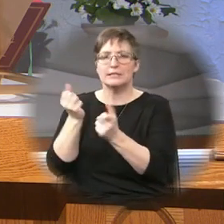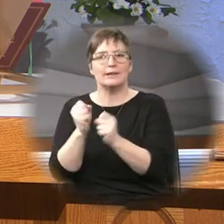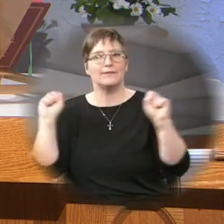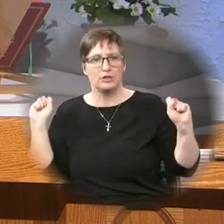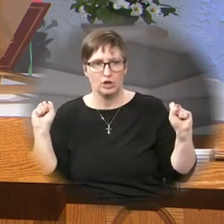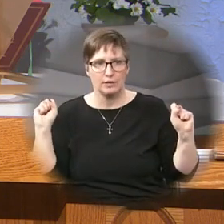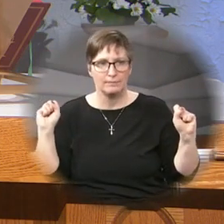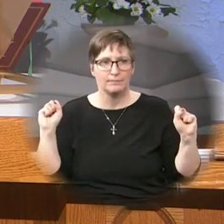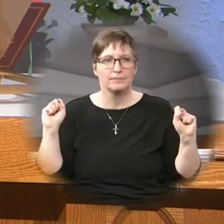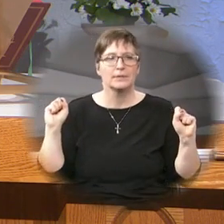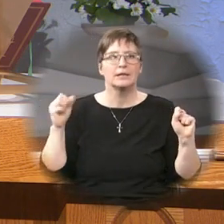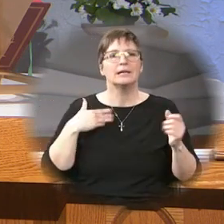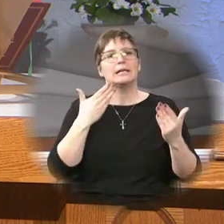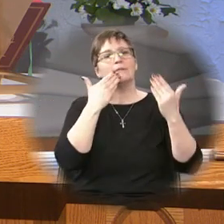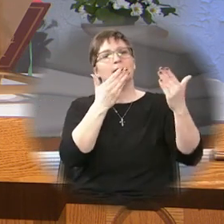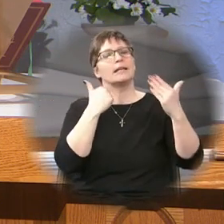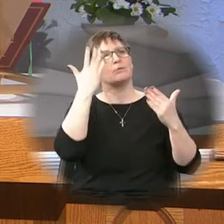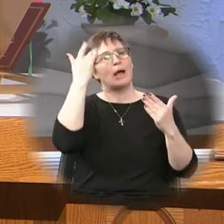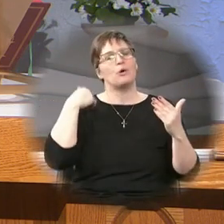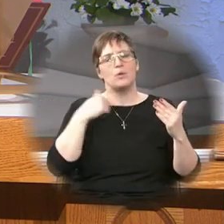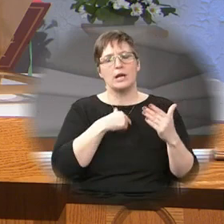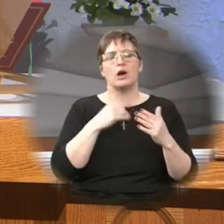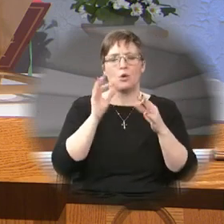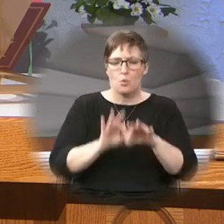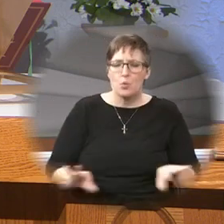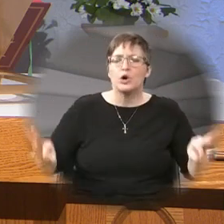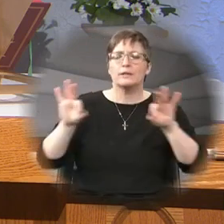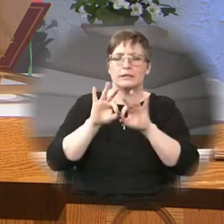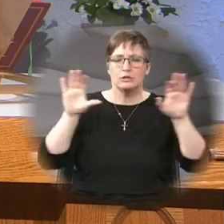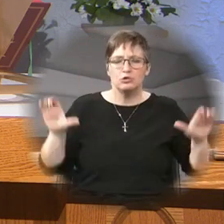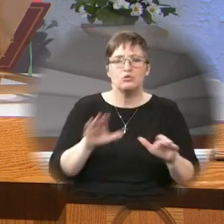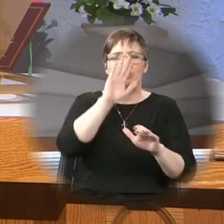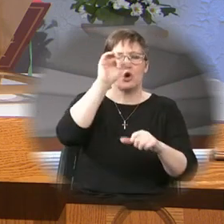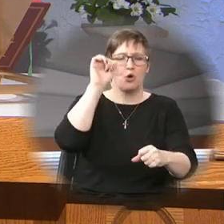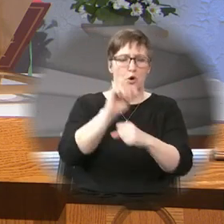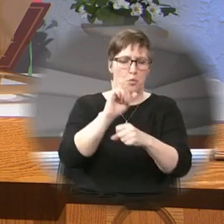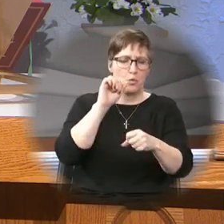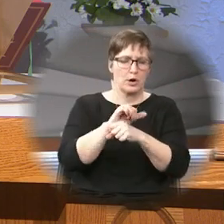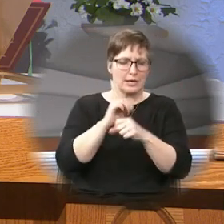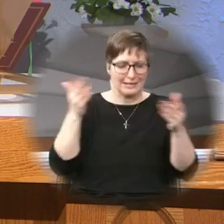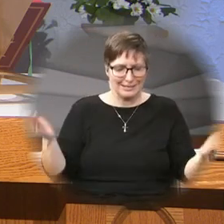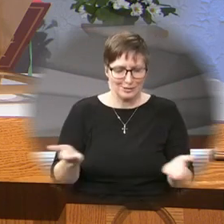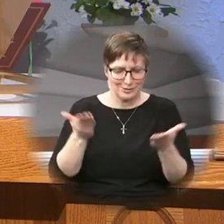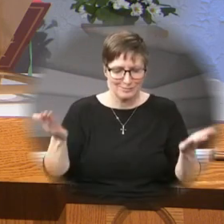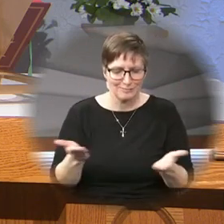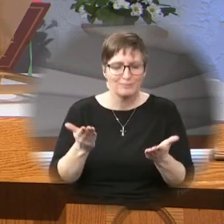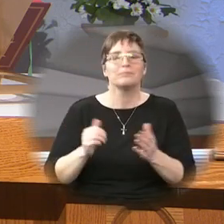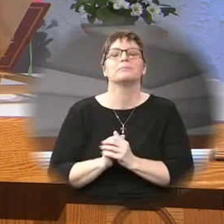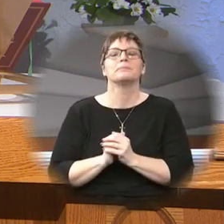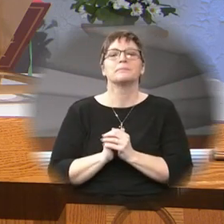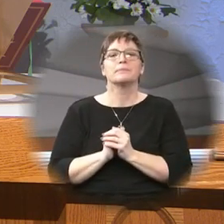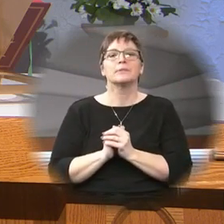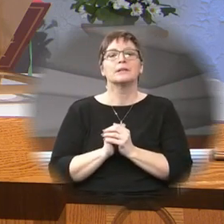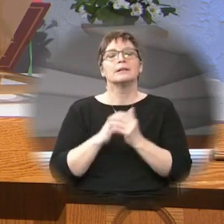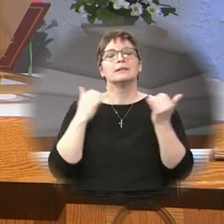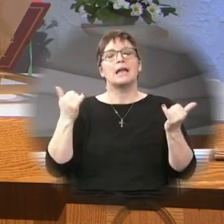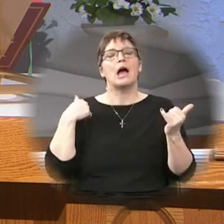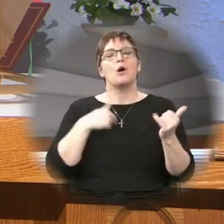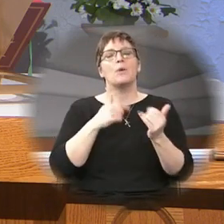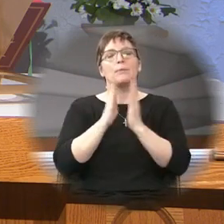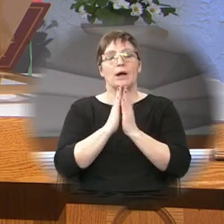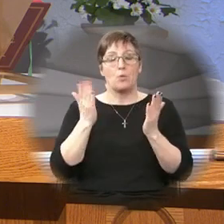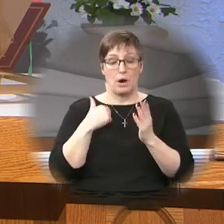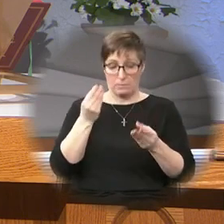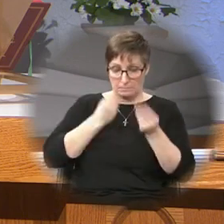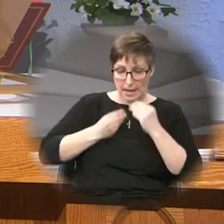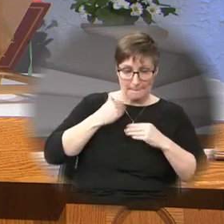of salvation, giving thanks that you have held us worthy to be in your presence and minister to you. Humbly we pray that,